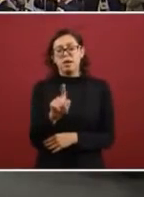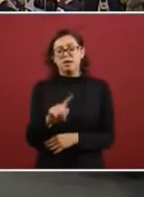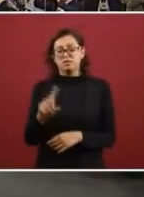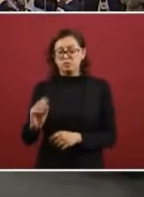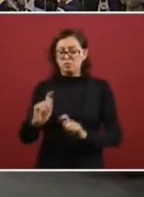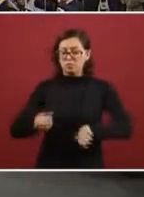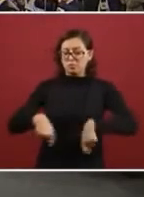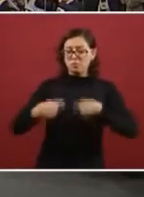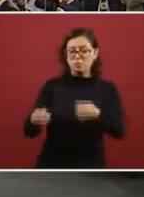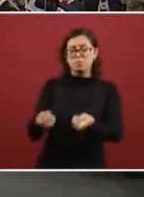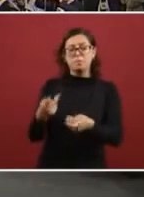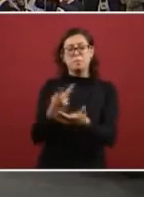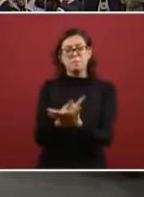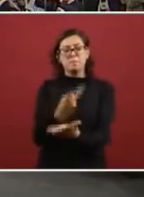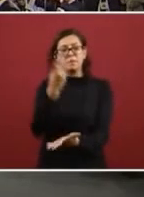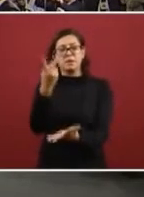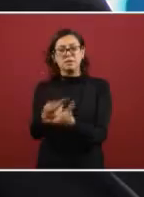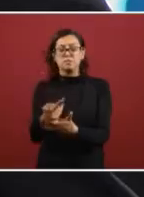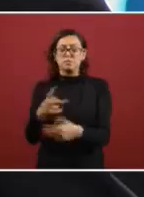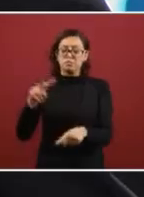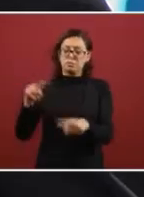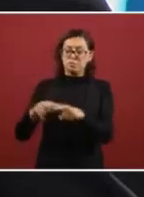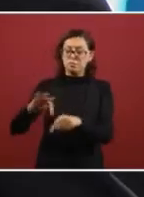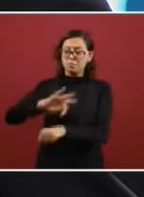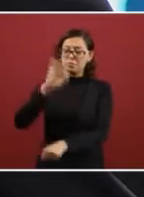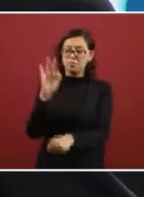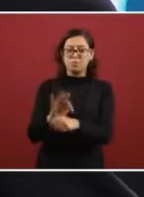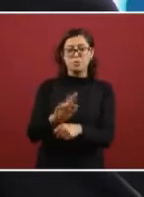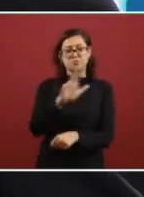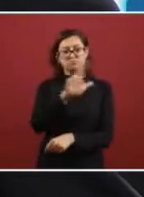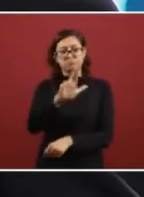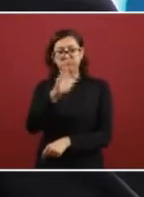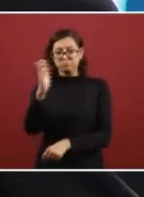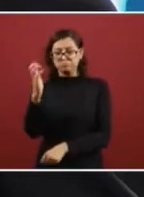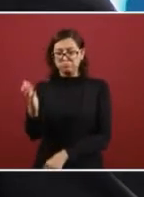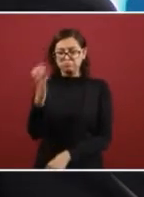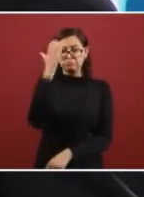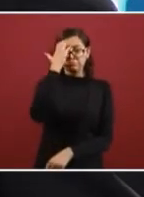So now he's going to give the recognition for